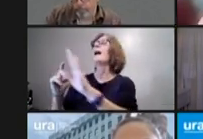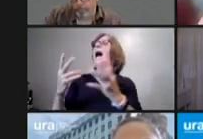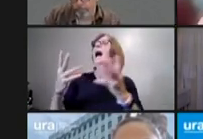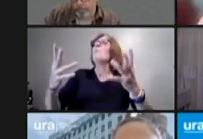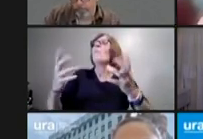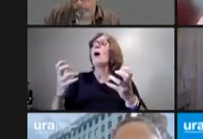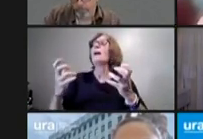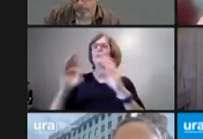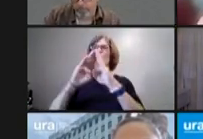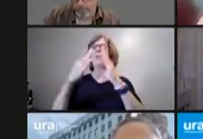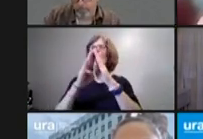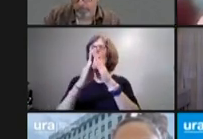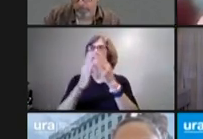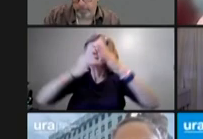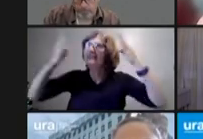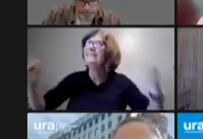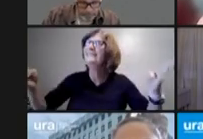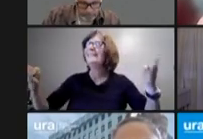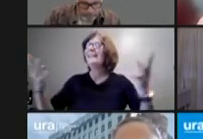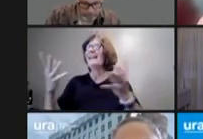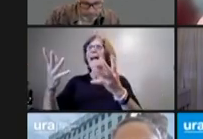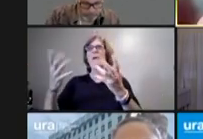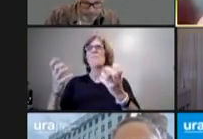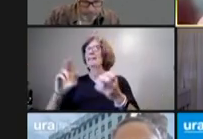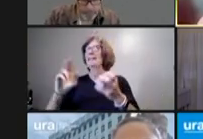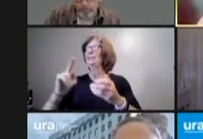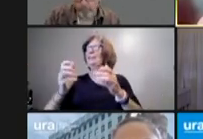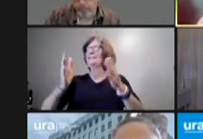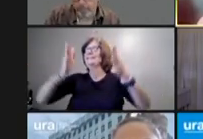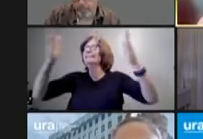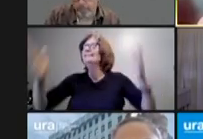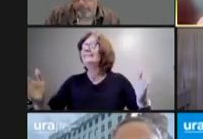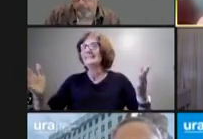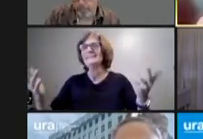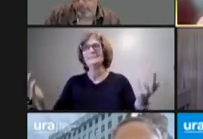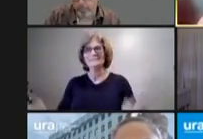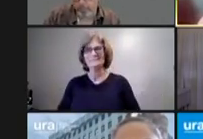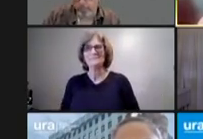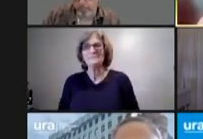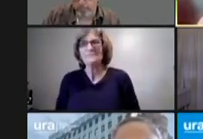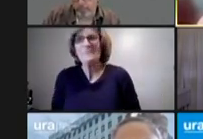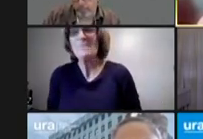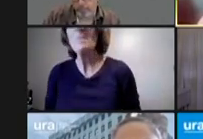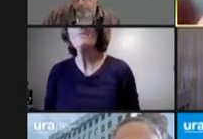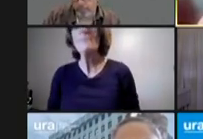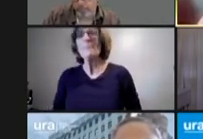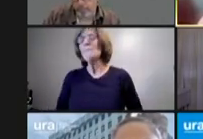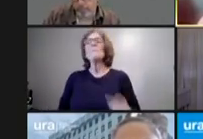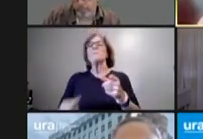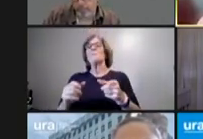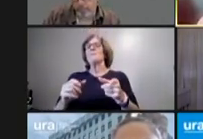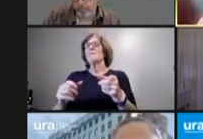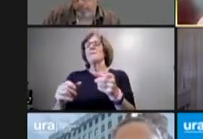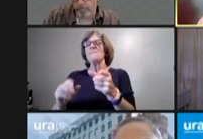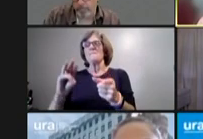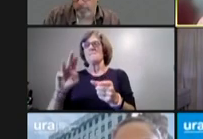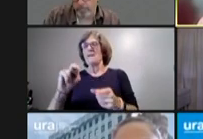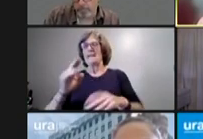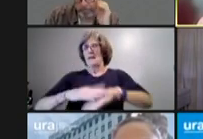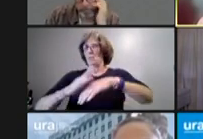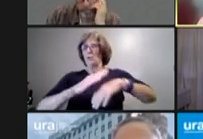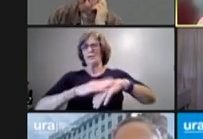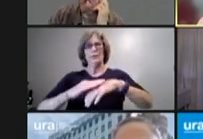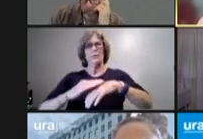That's great. All right, so I'll go to the next question. As I know that I always have a fire hose of information, and so